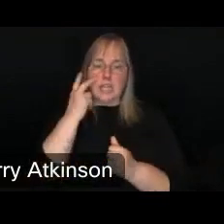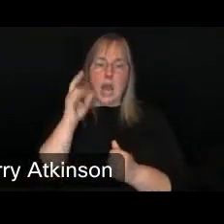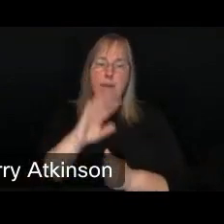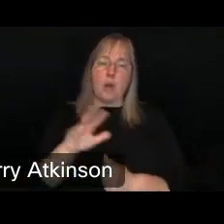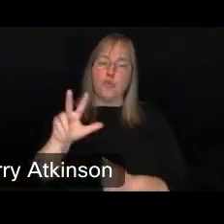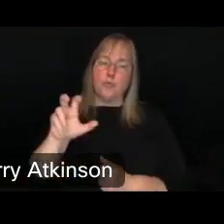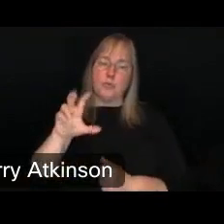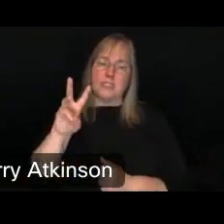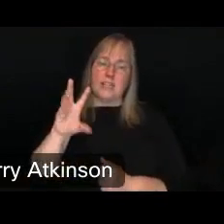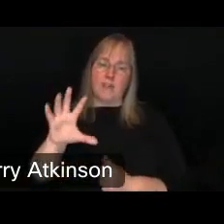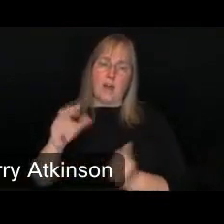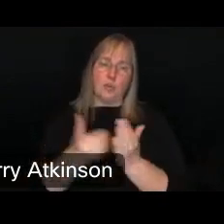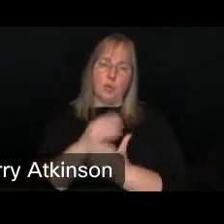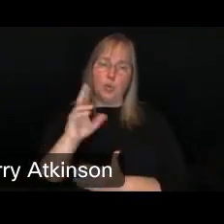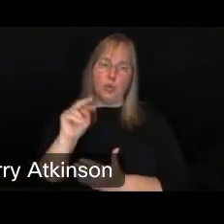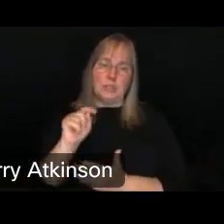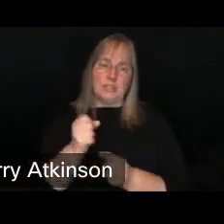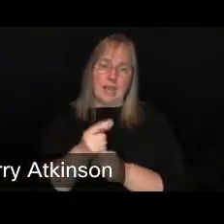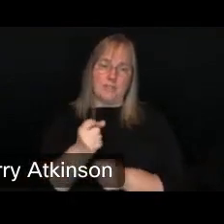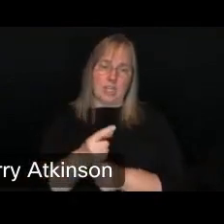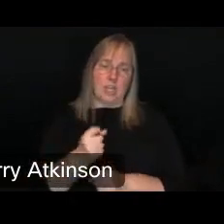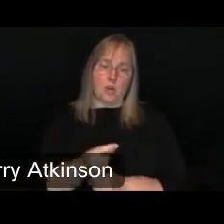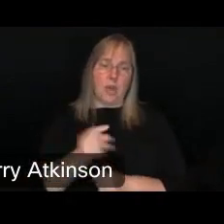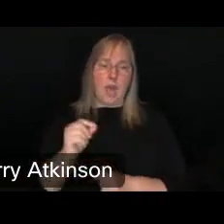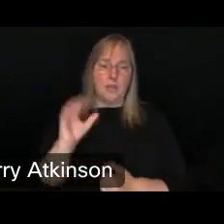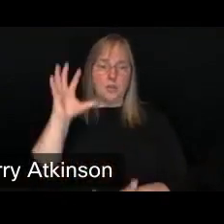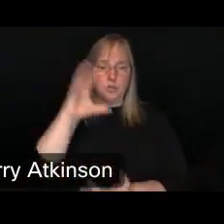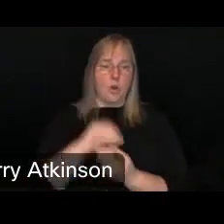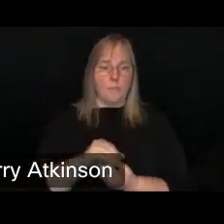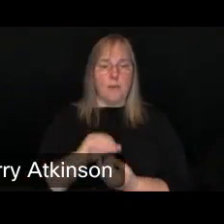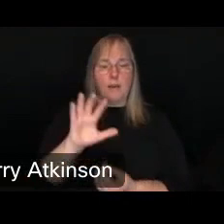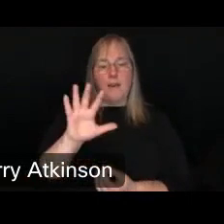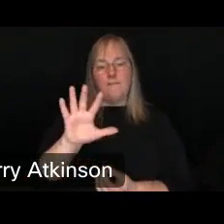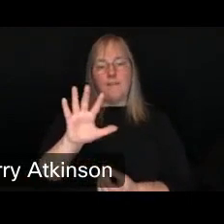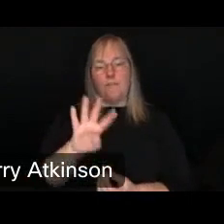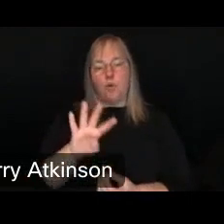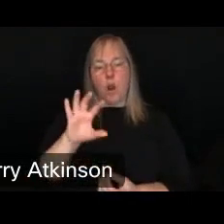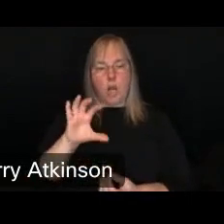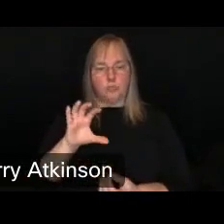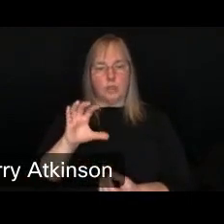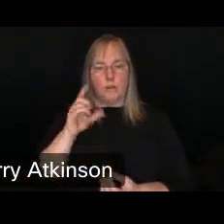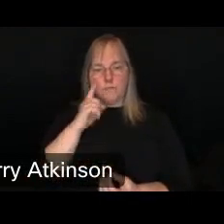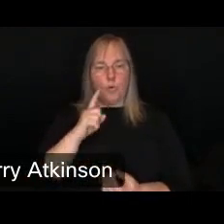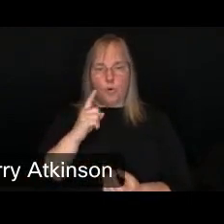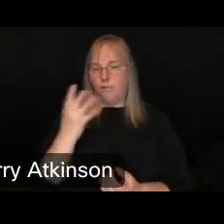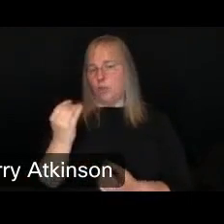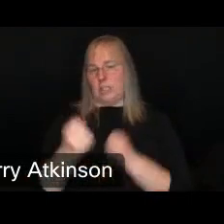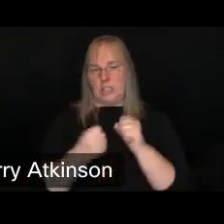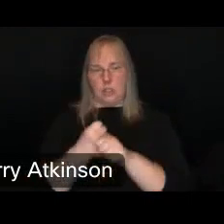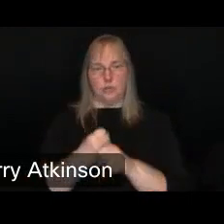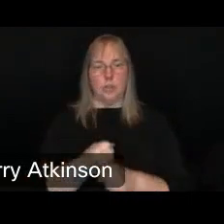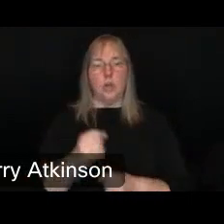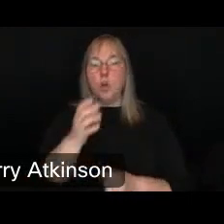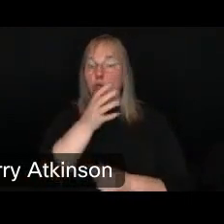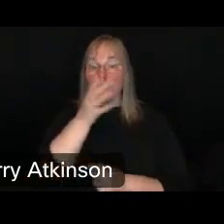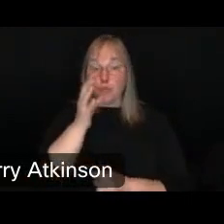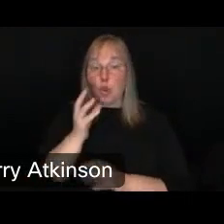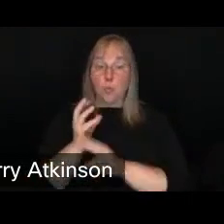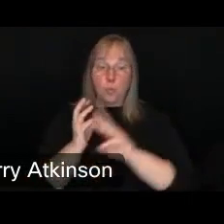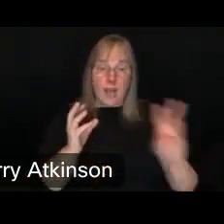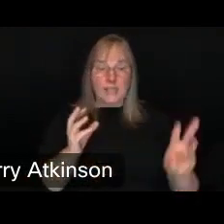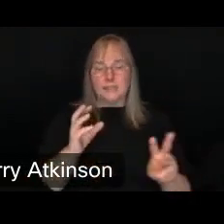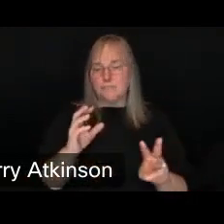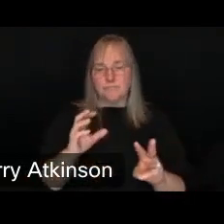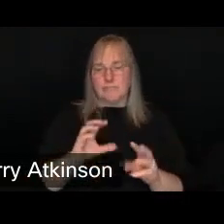and about a total of 5,400 units over this 14-year projection. The Rural West, these allocations are the same as